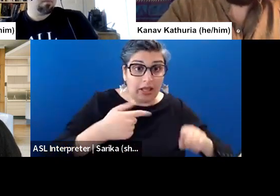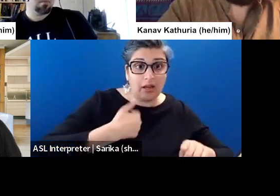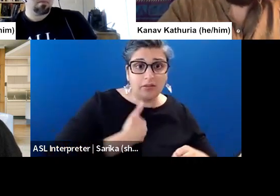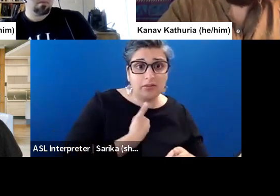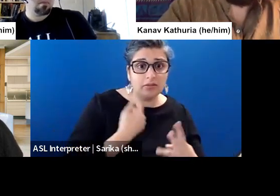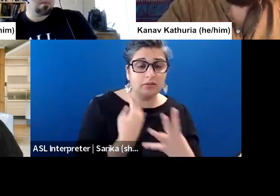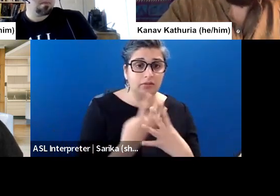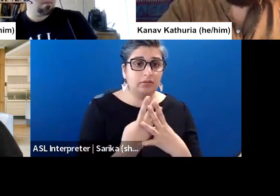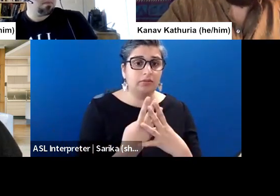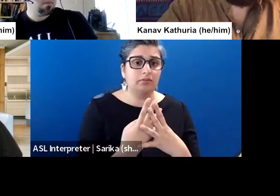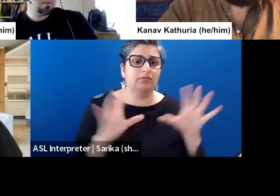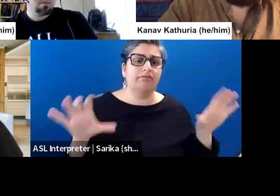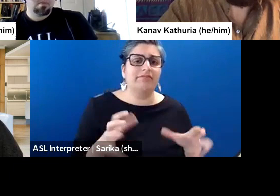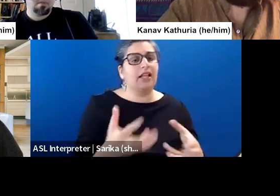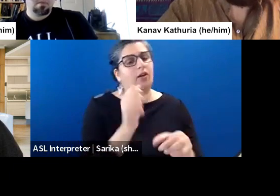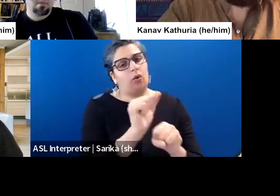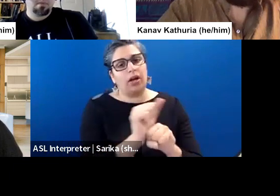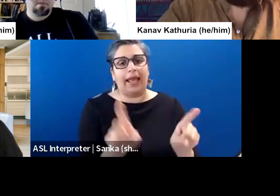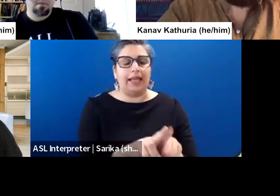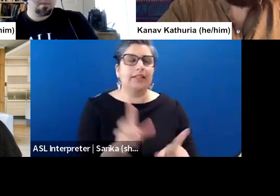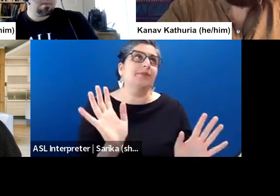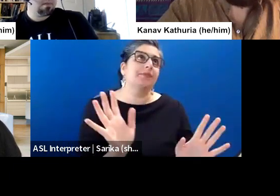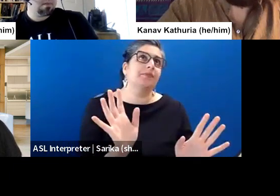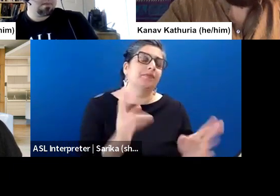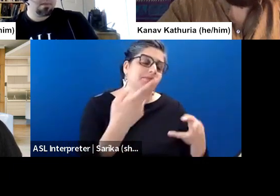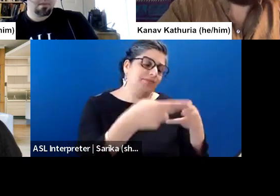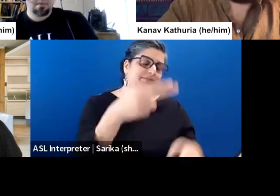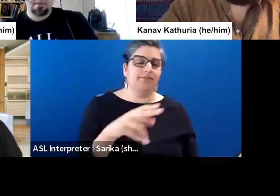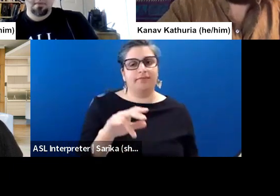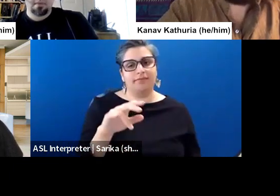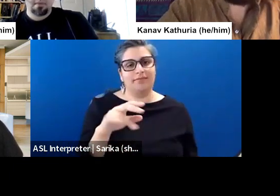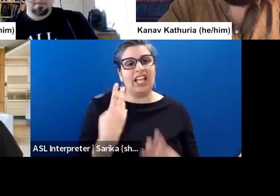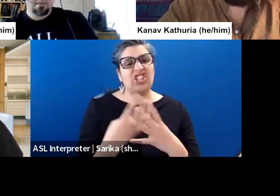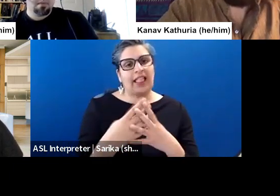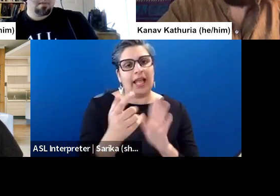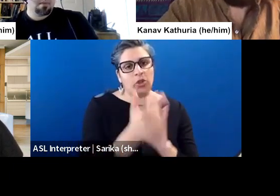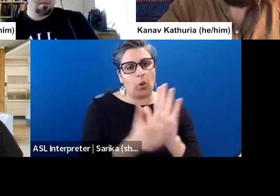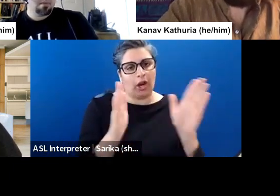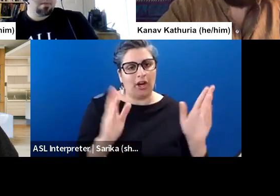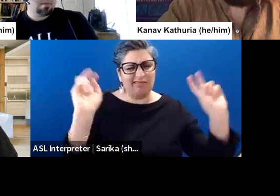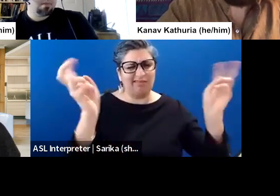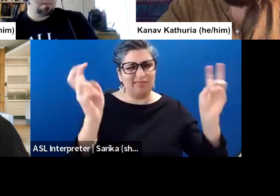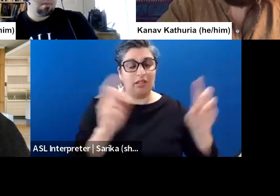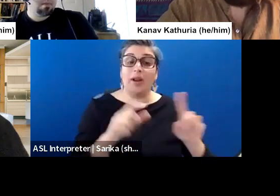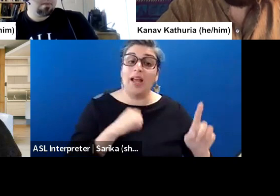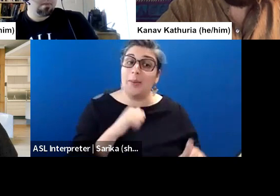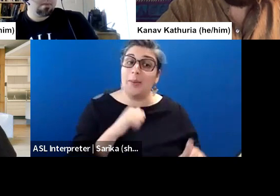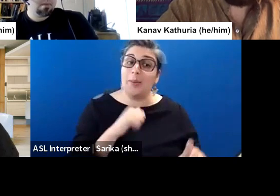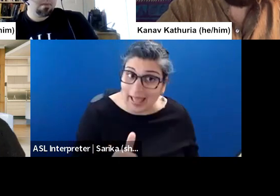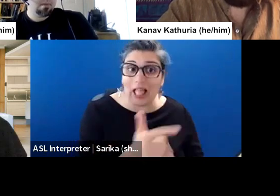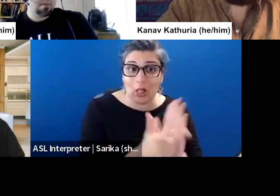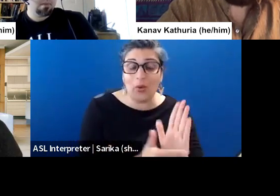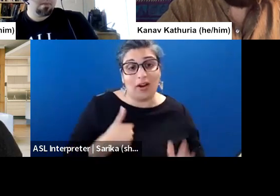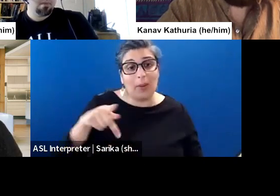a lot of work as a, what they call a jailhouse lawyer, but I'm not a lawyer, I'm a paralegal by